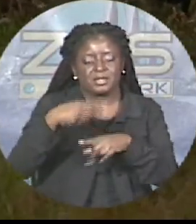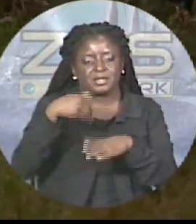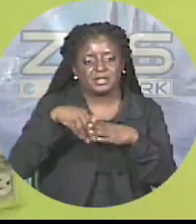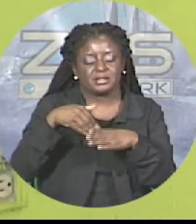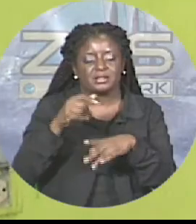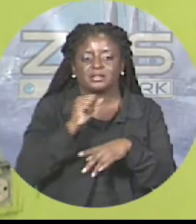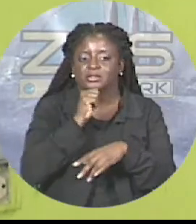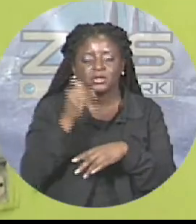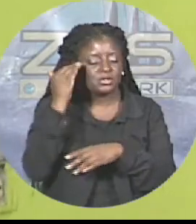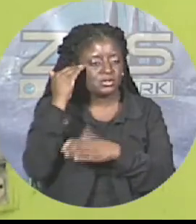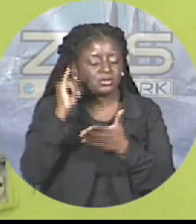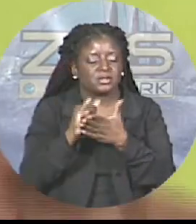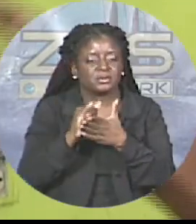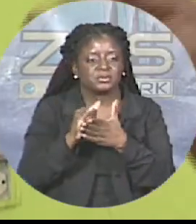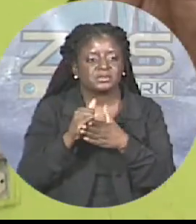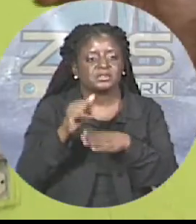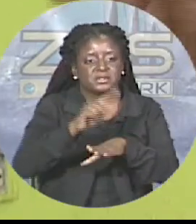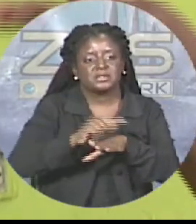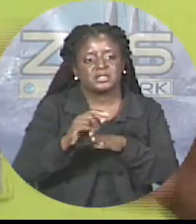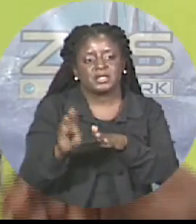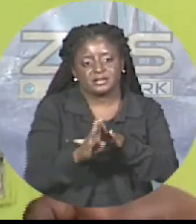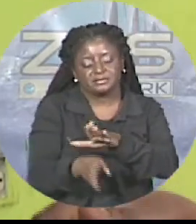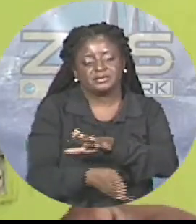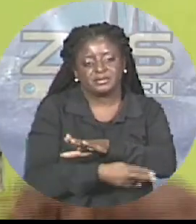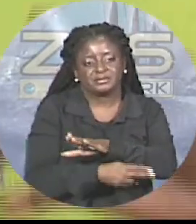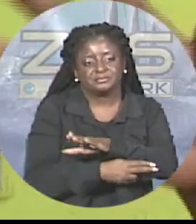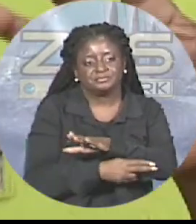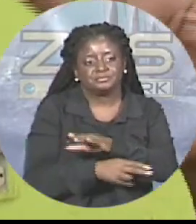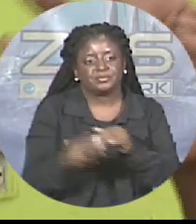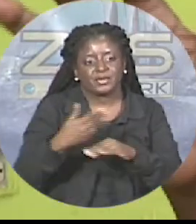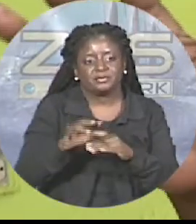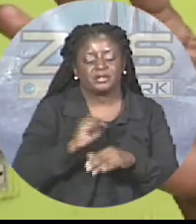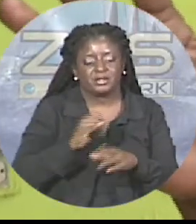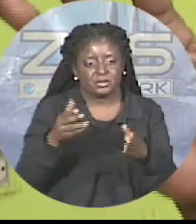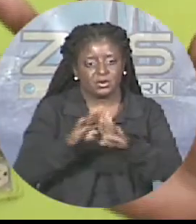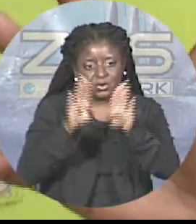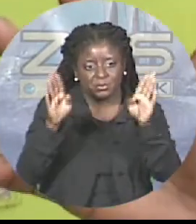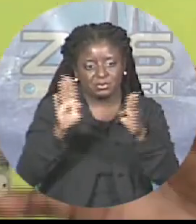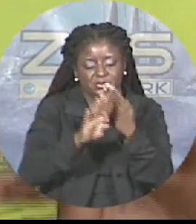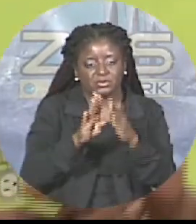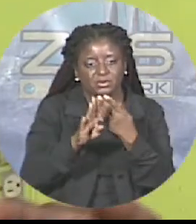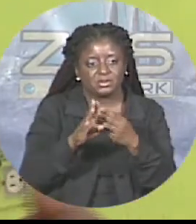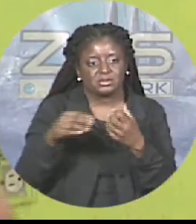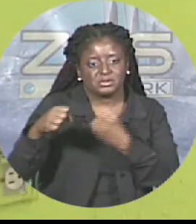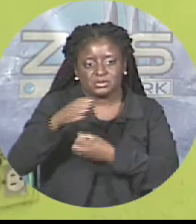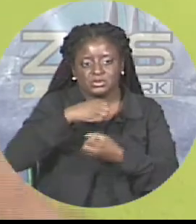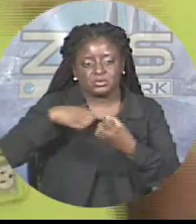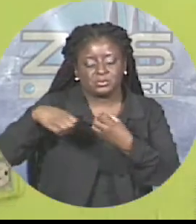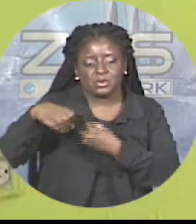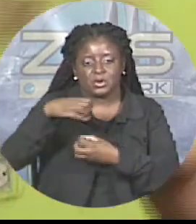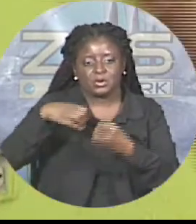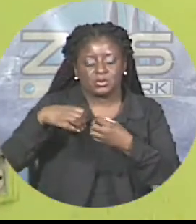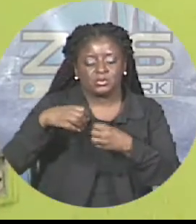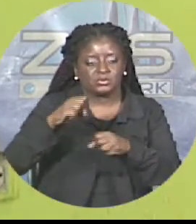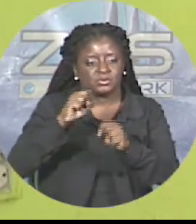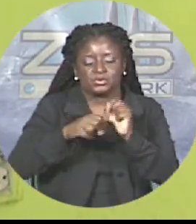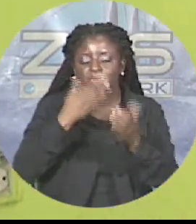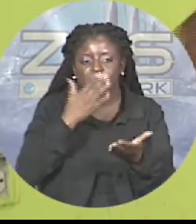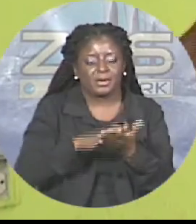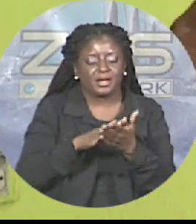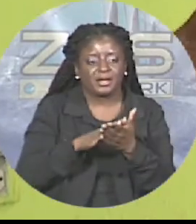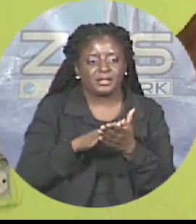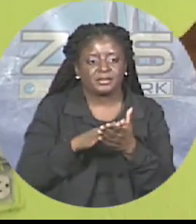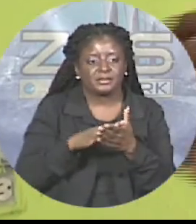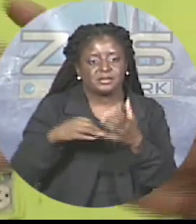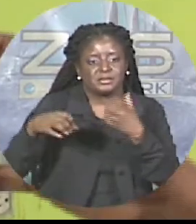dump. So after I opened the door, the smoke was so bad, the smoke knocked